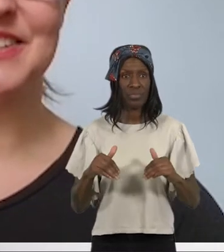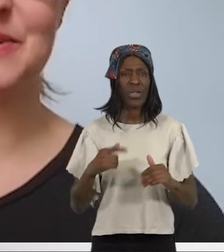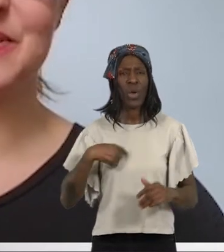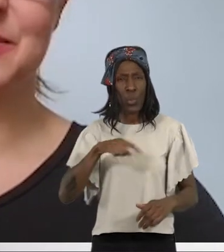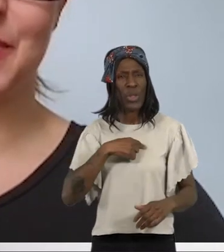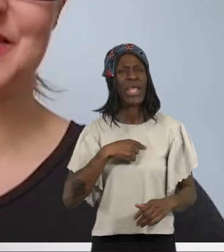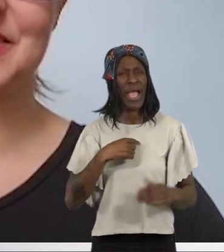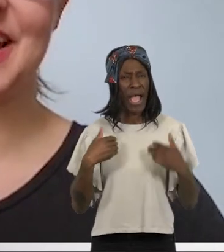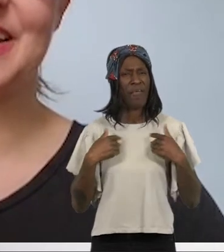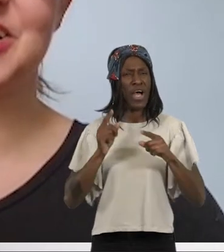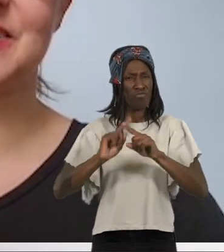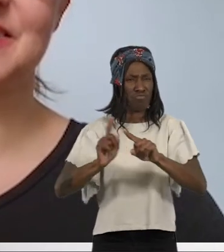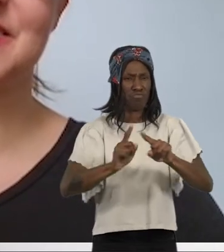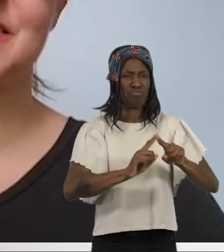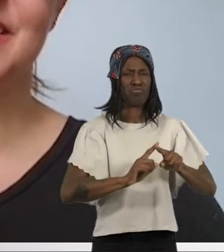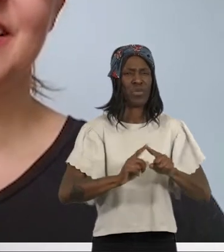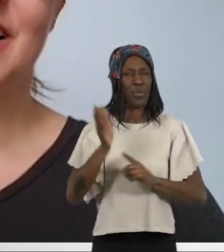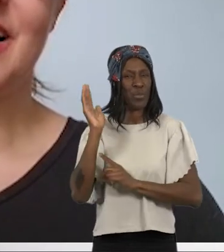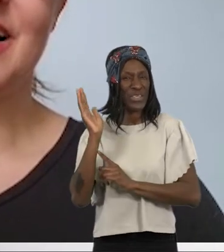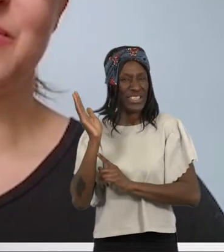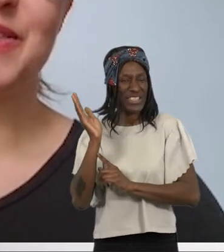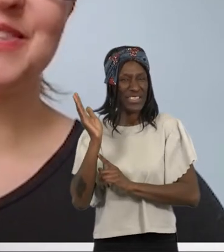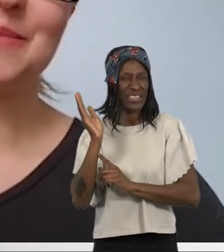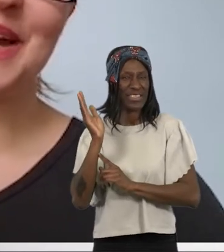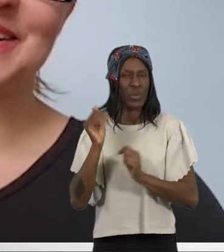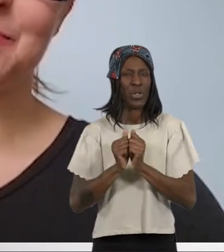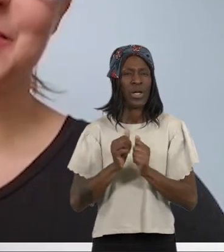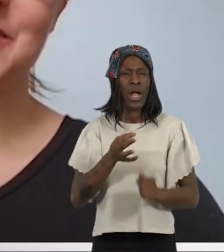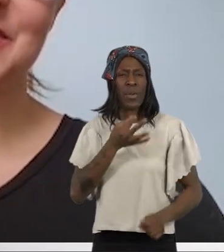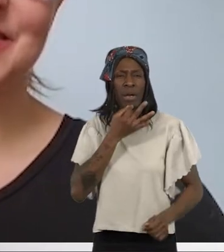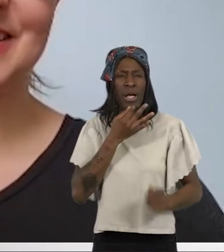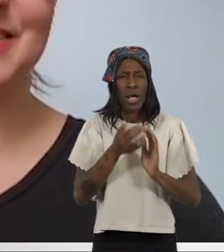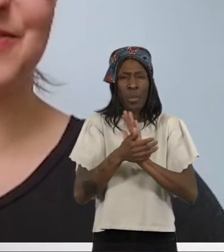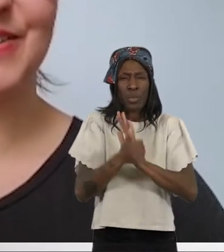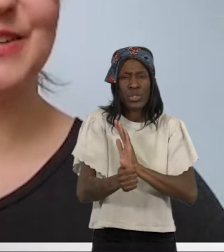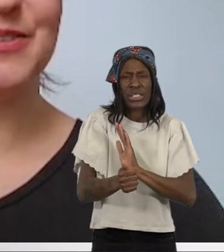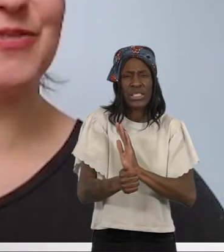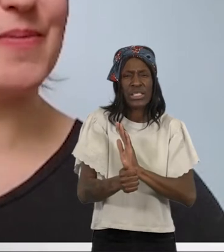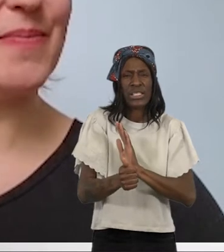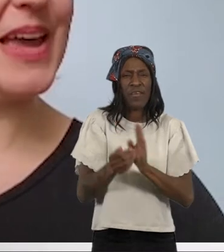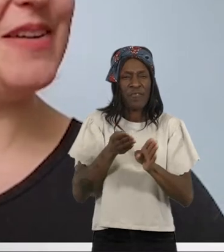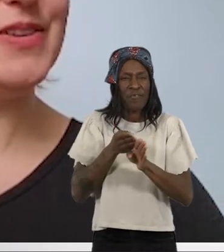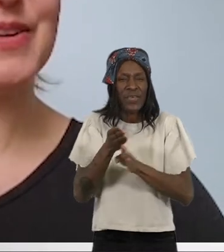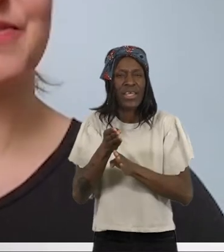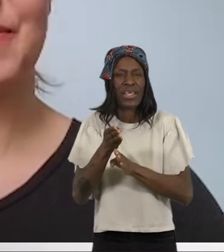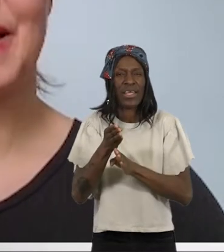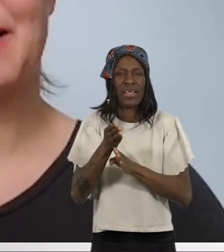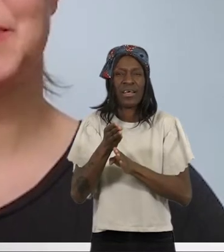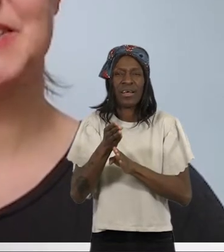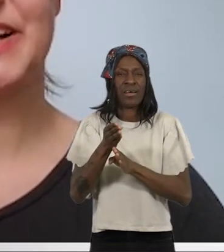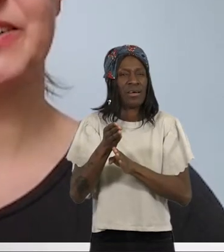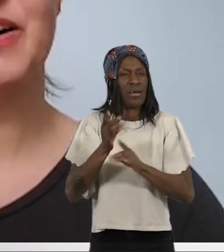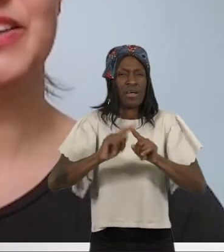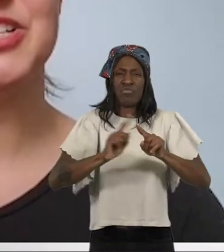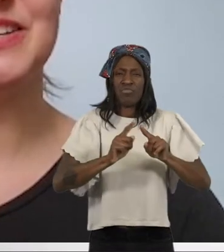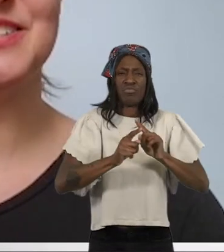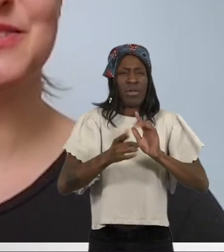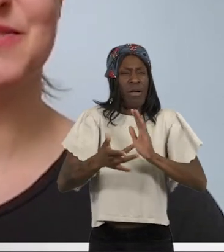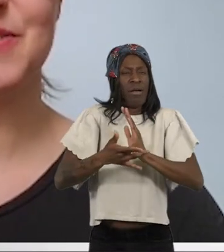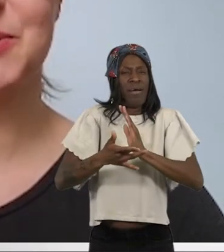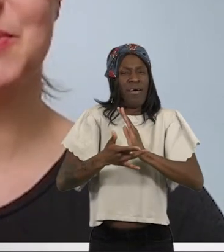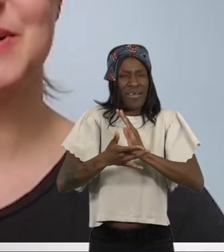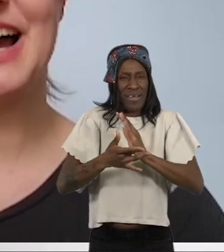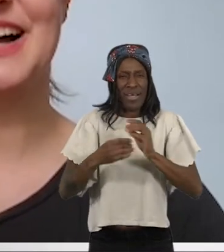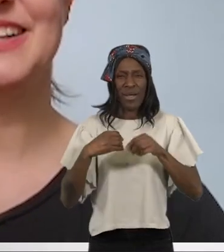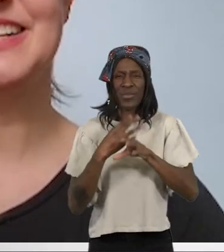on a series of presentations with some experts in the field, from everything from haptic technology